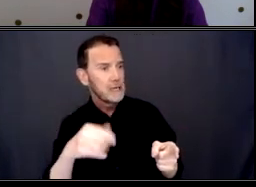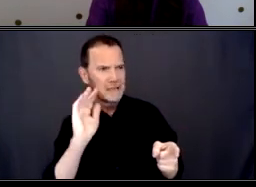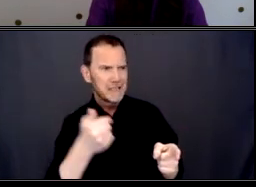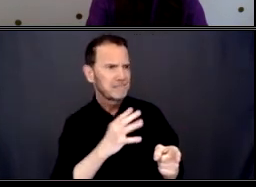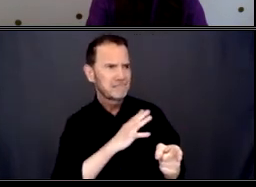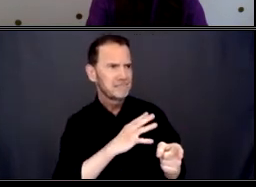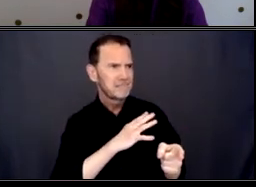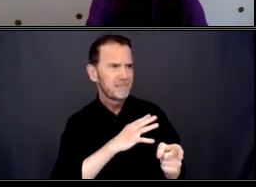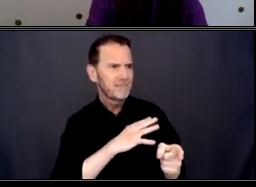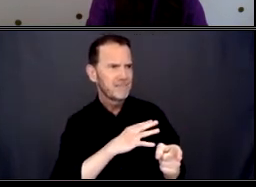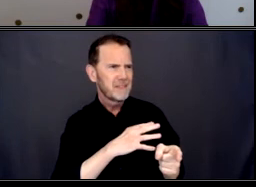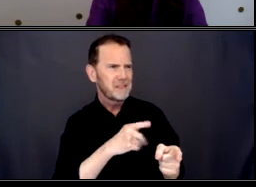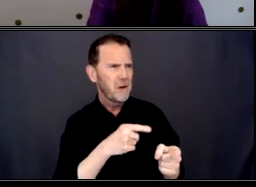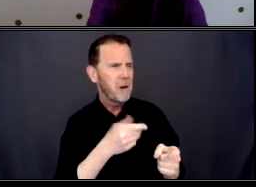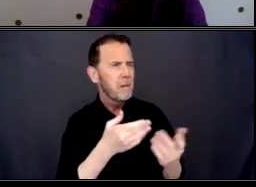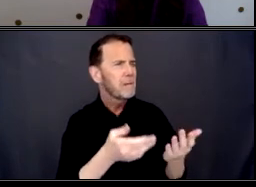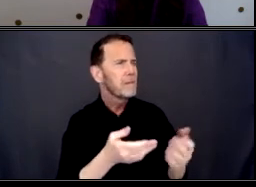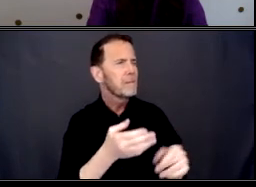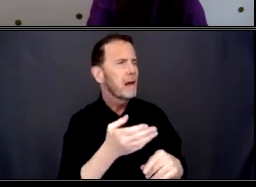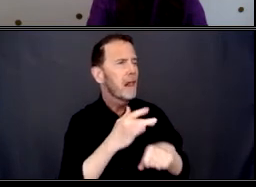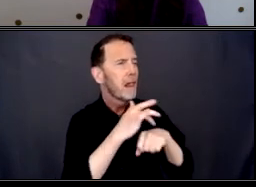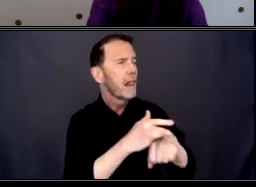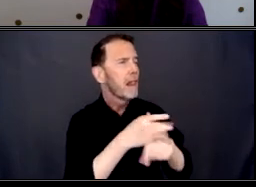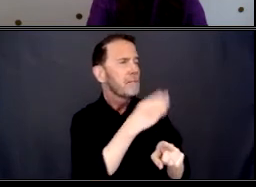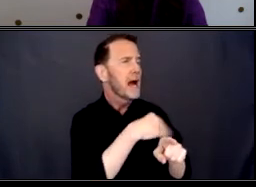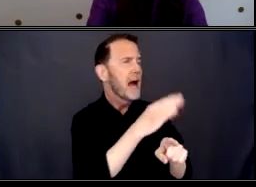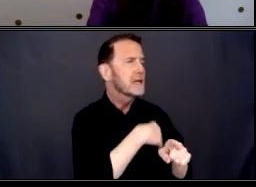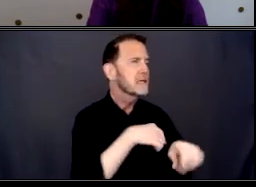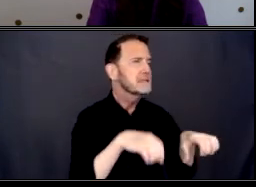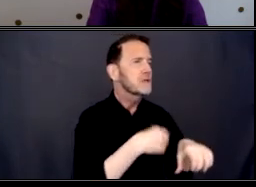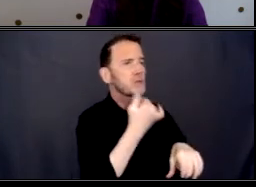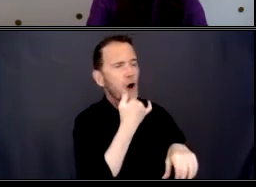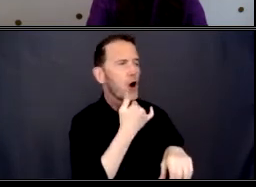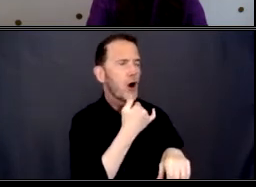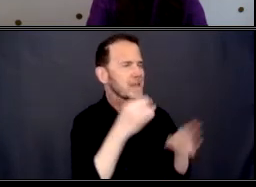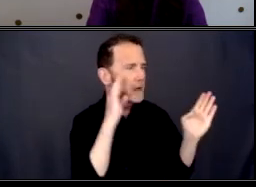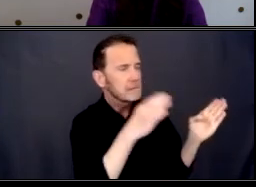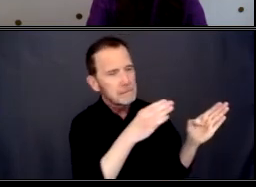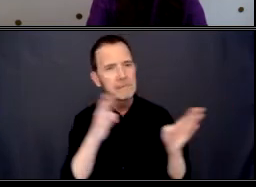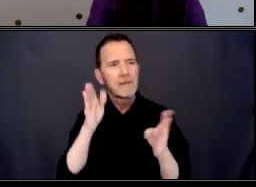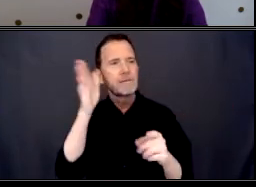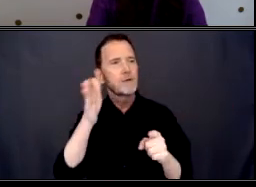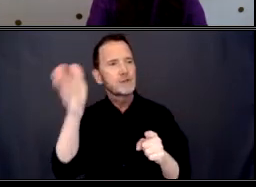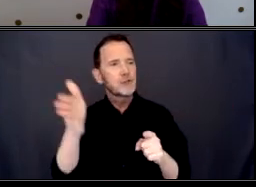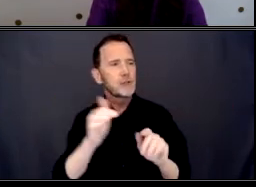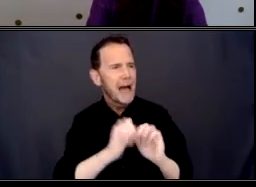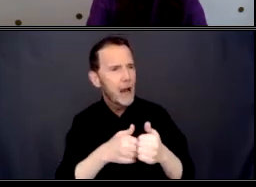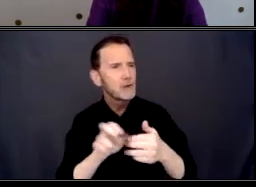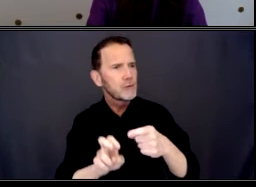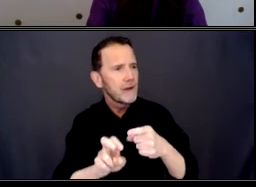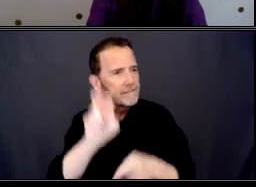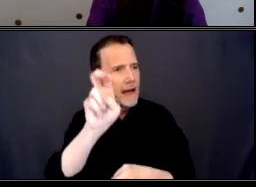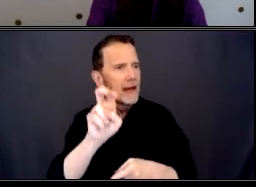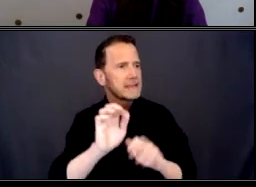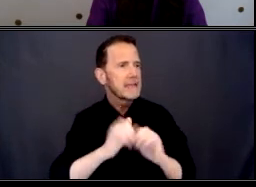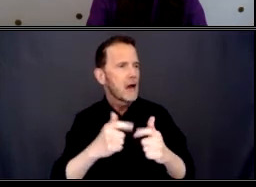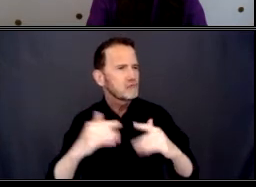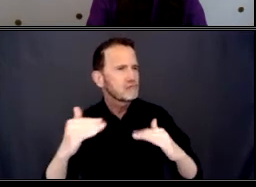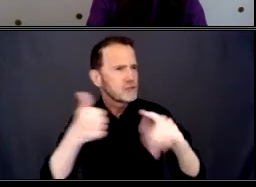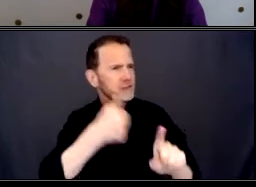your advancement look like? How are you moving to the next level? And he looked at me really kind of surprised, like that hadn't occurred to him. And I